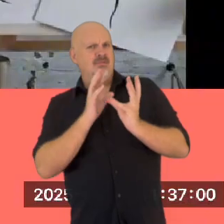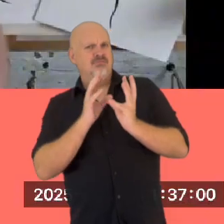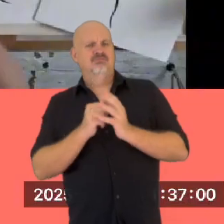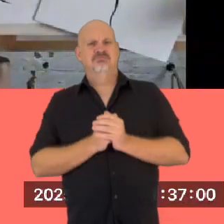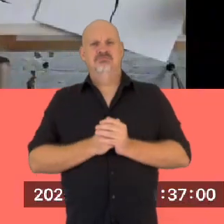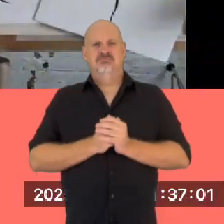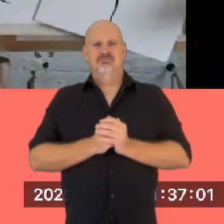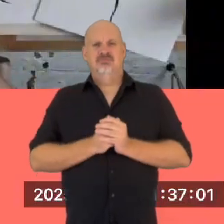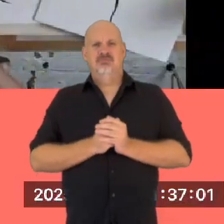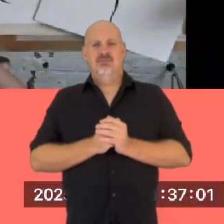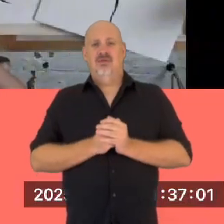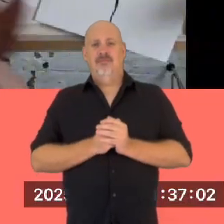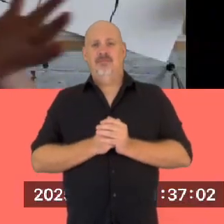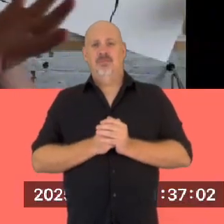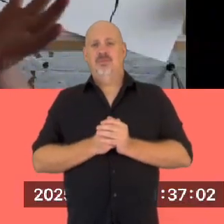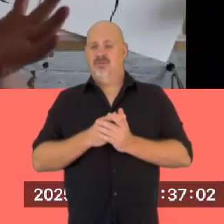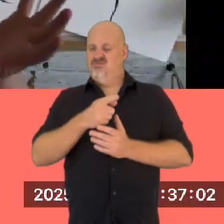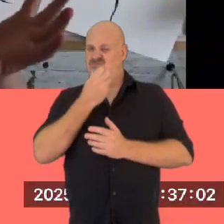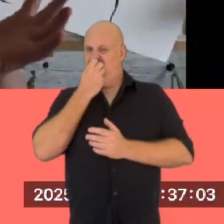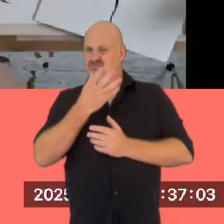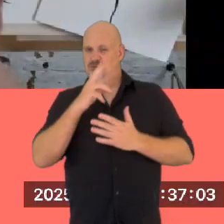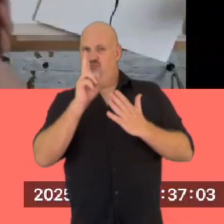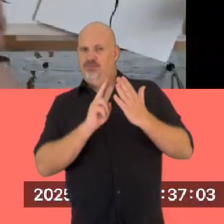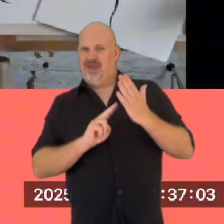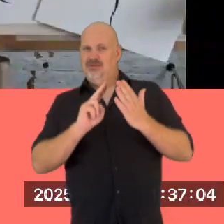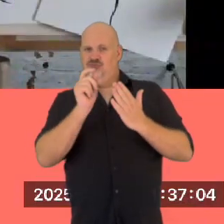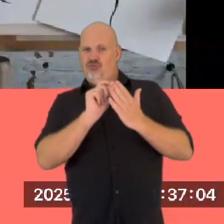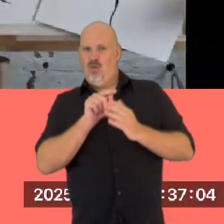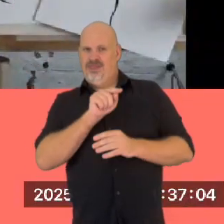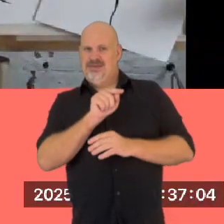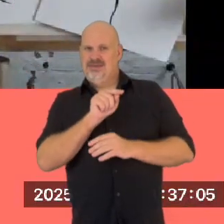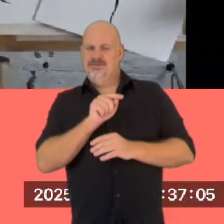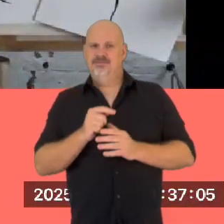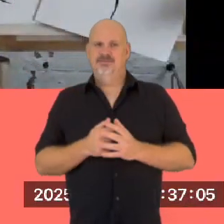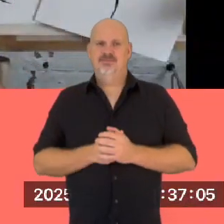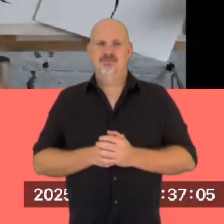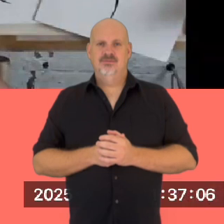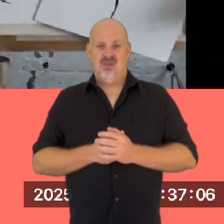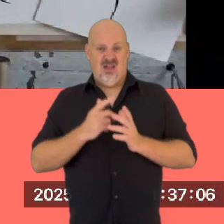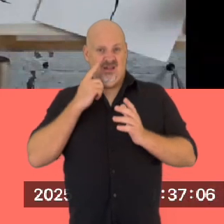suited, which would be another great thing to draw and paint. So